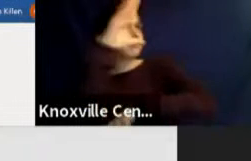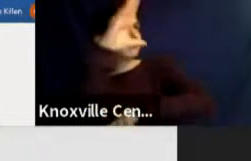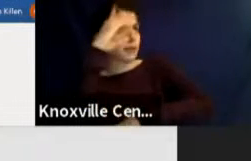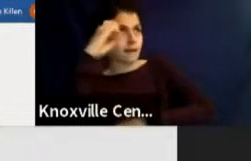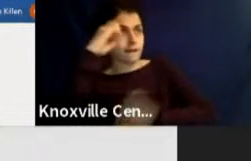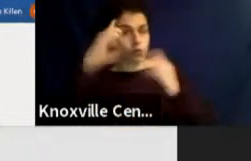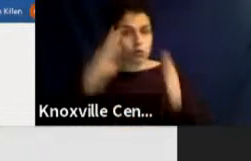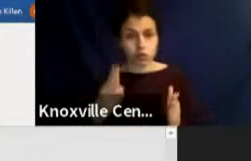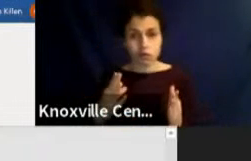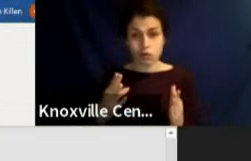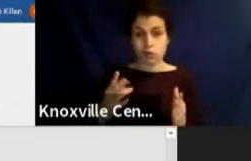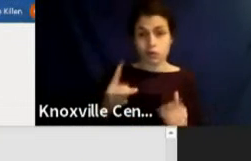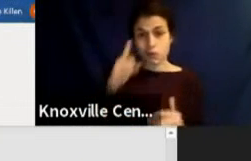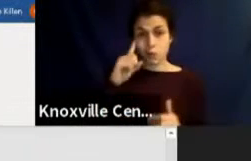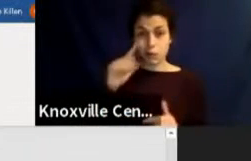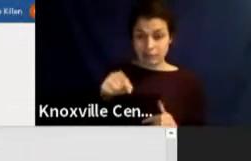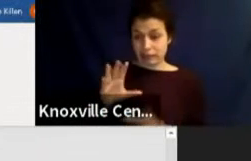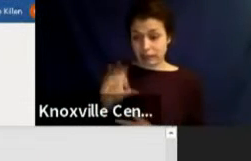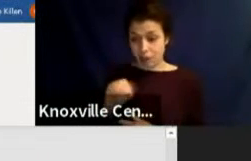this region.